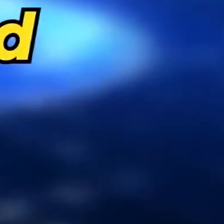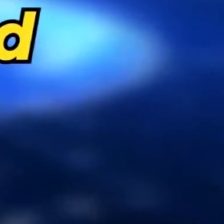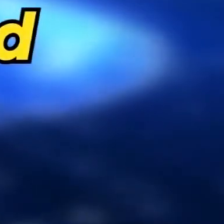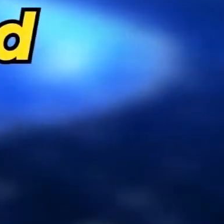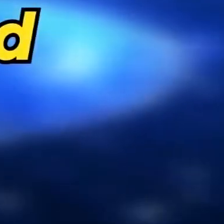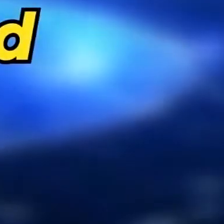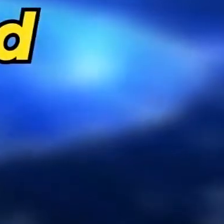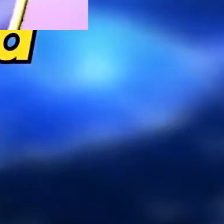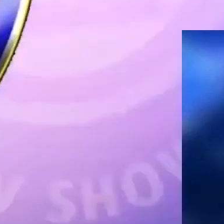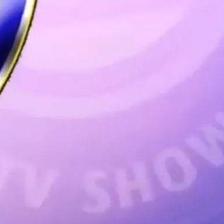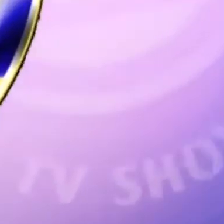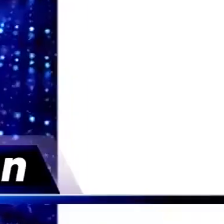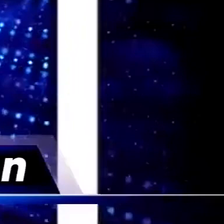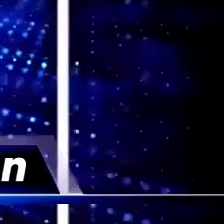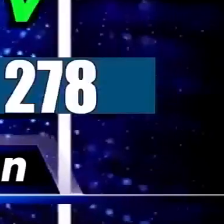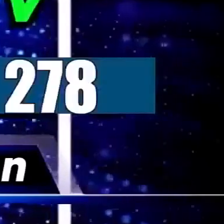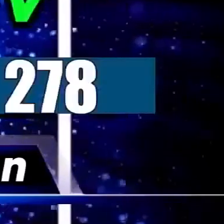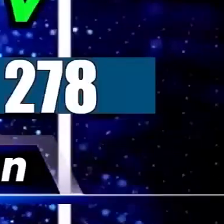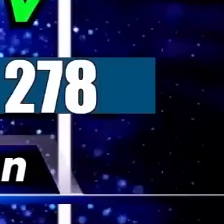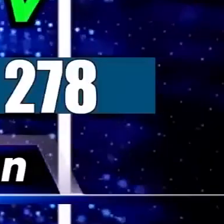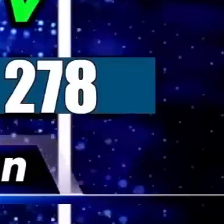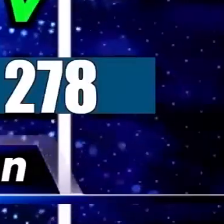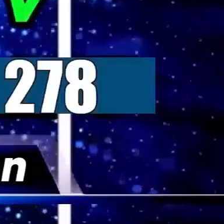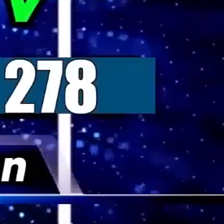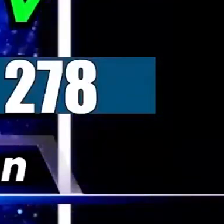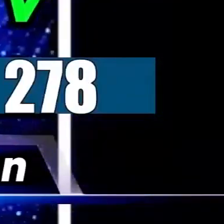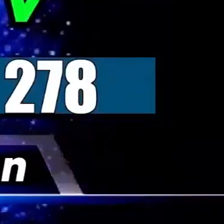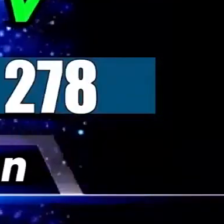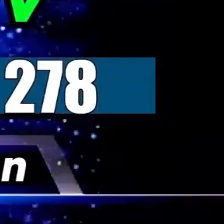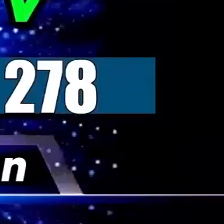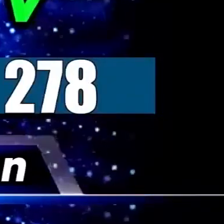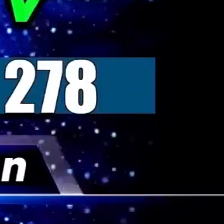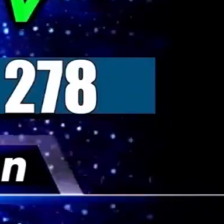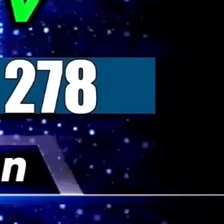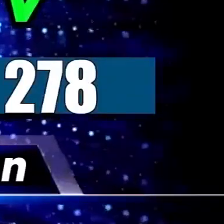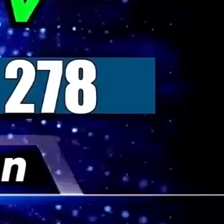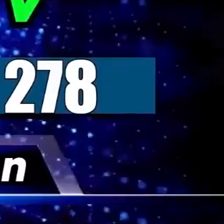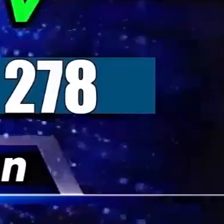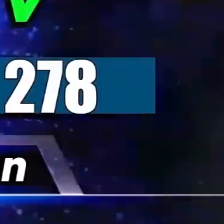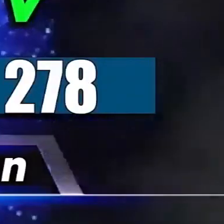more. The Helping Hand TV Show, showing this Saturday at 6 p.m. on GTV.